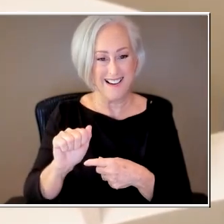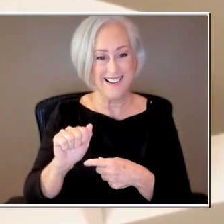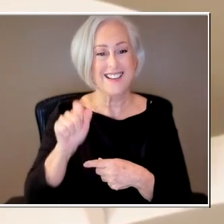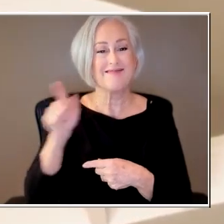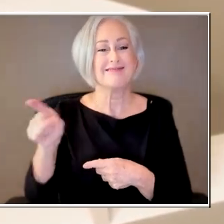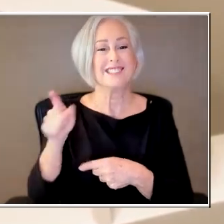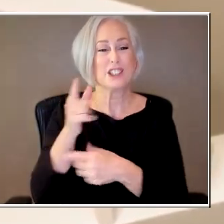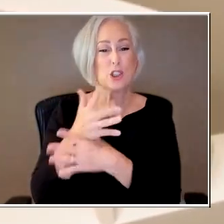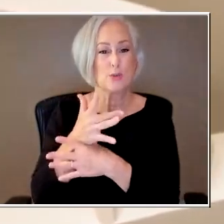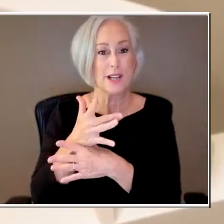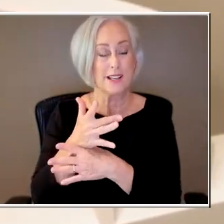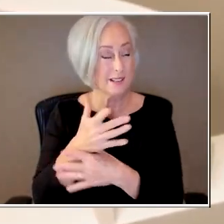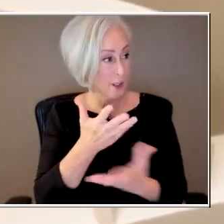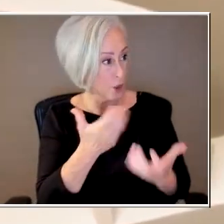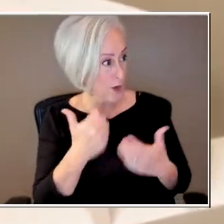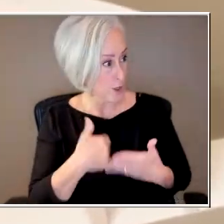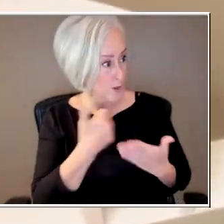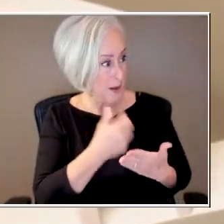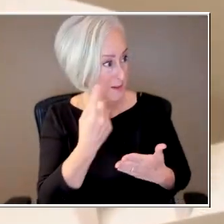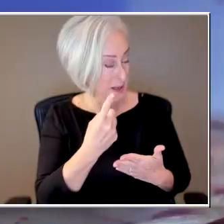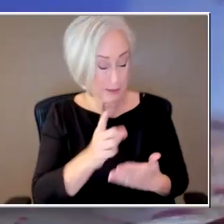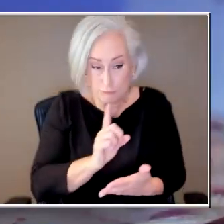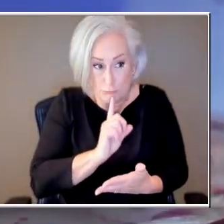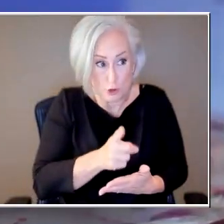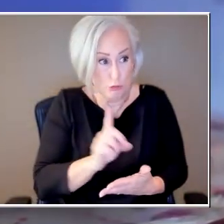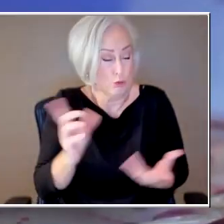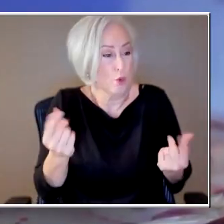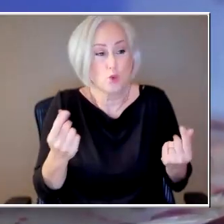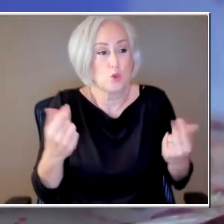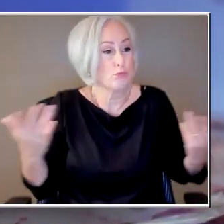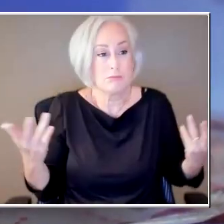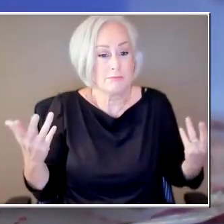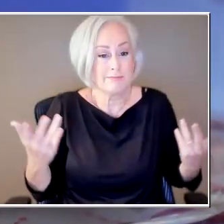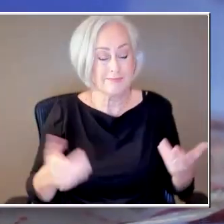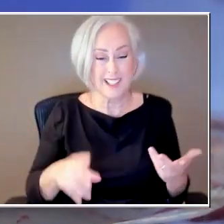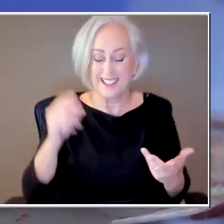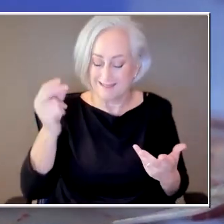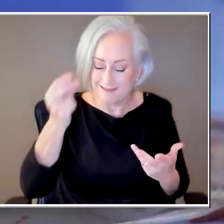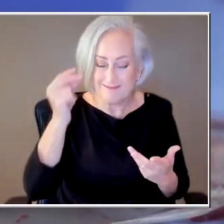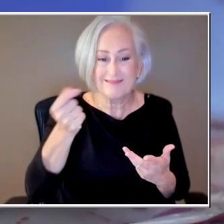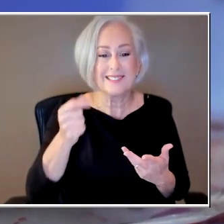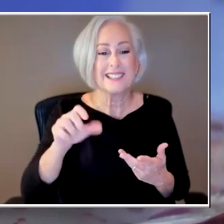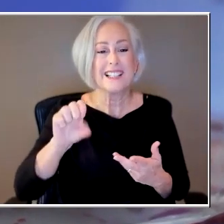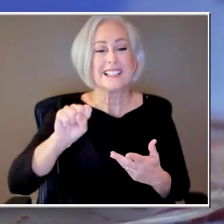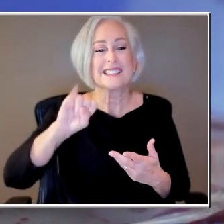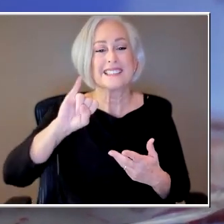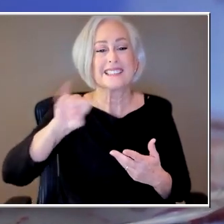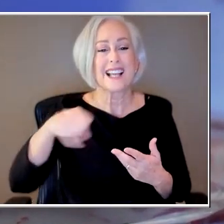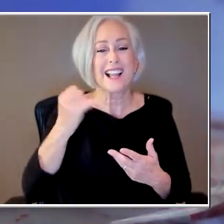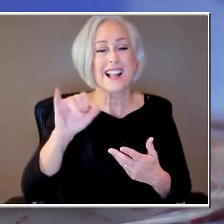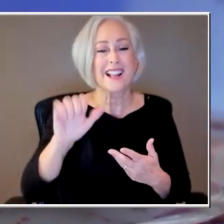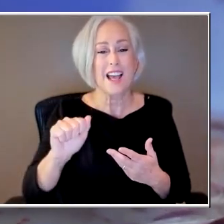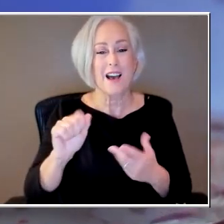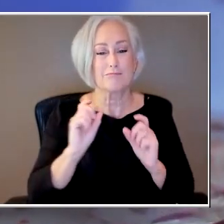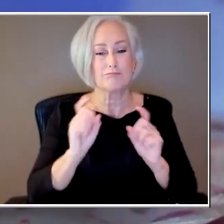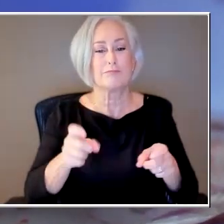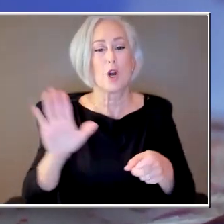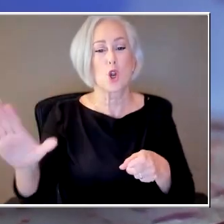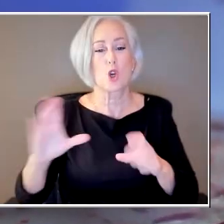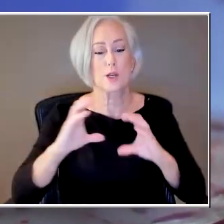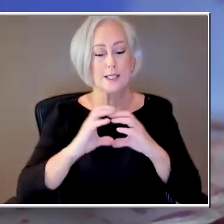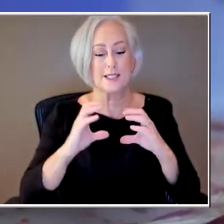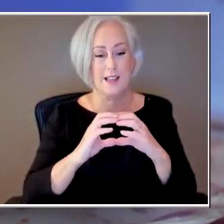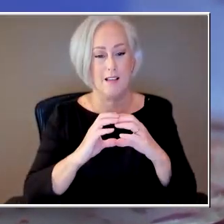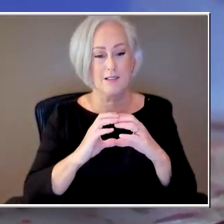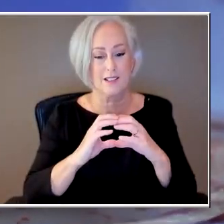like, yeah, sure. When, where, what do I have to do? And just like that, Zelia donated her cells, and they were off to the